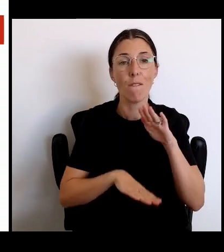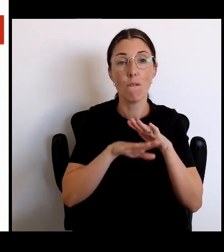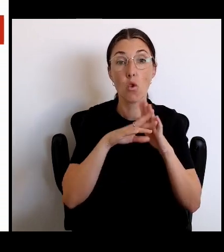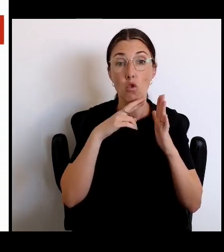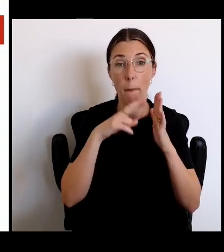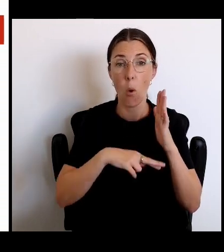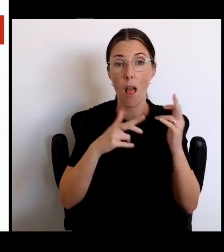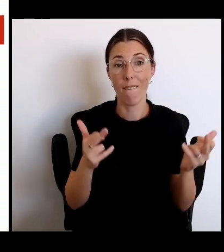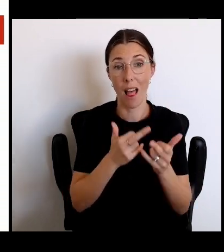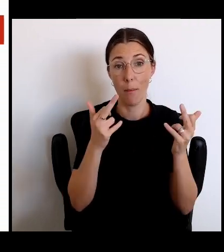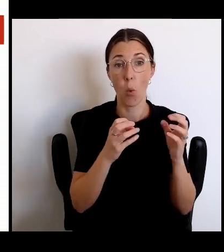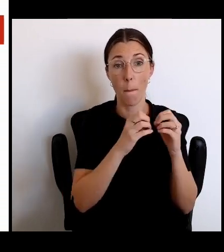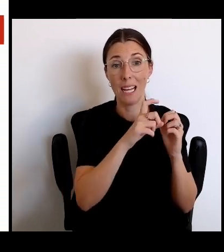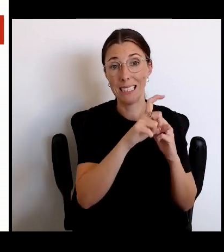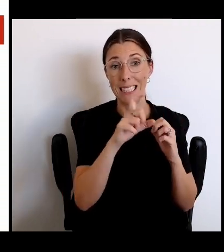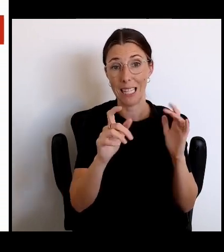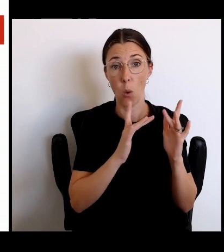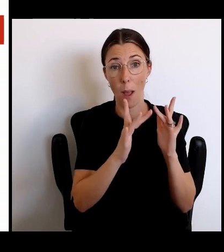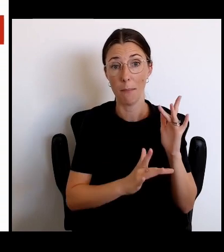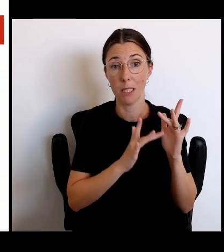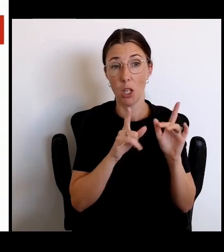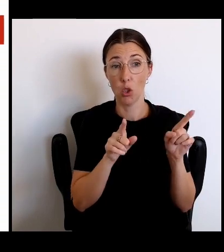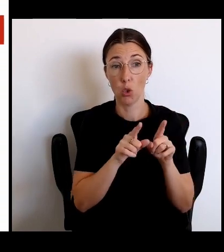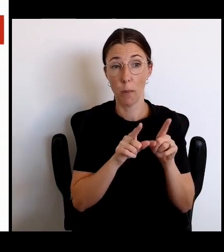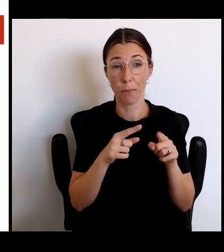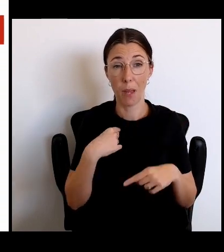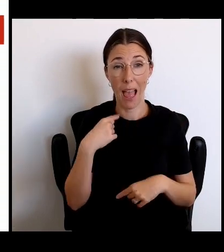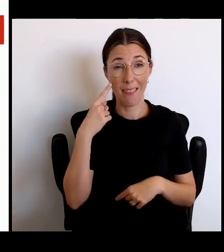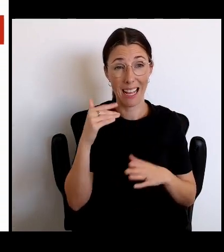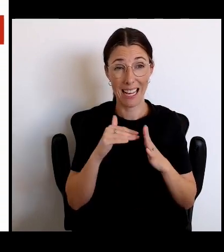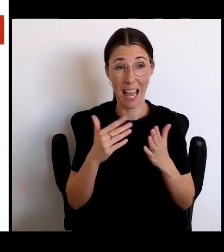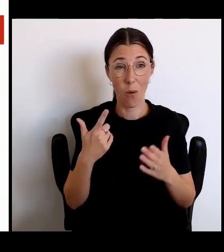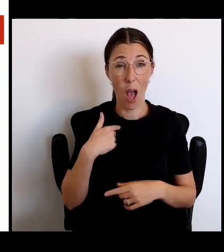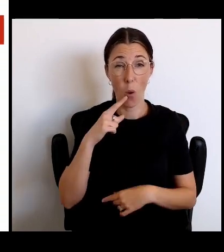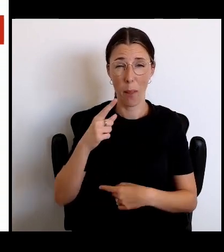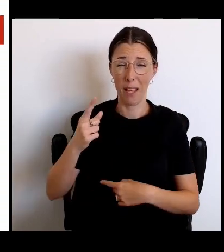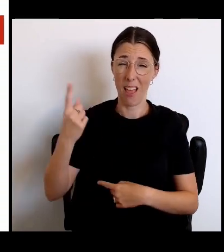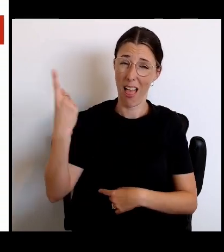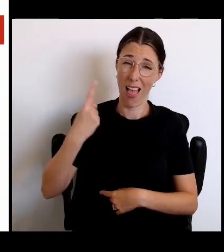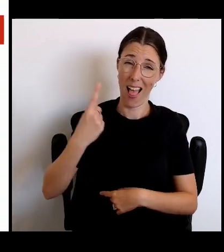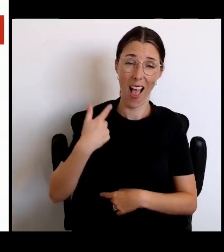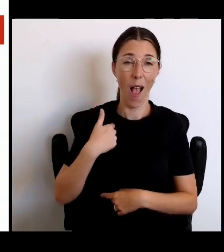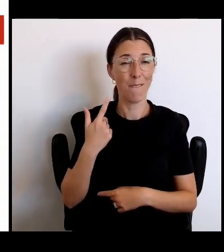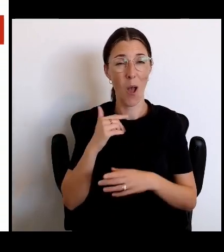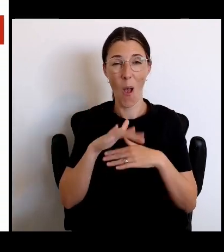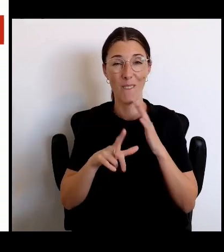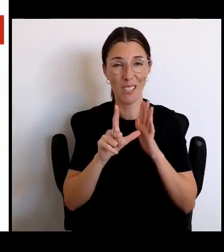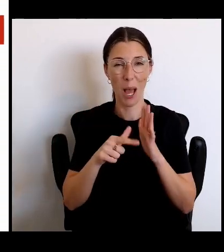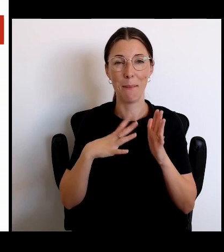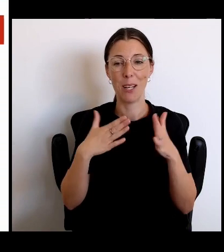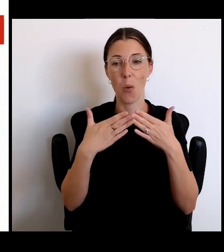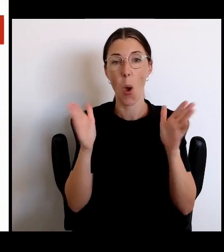on the BCC's website. So I think at this point, I'm probably going to be told I've gone horribly over time and I need to open up for